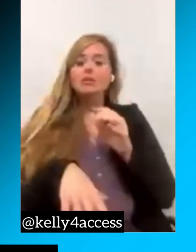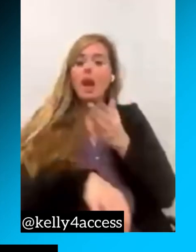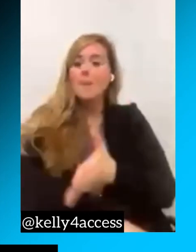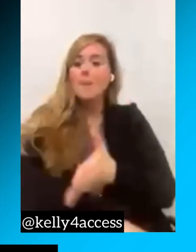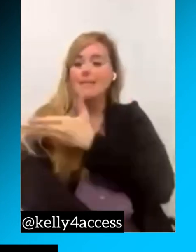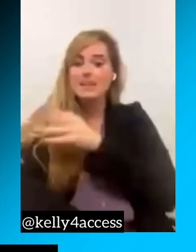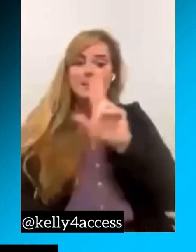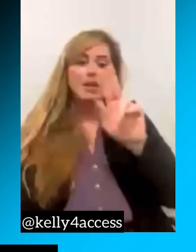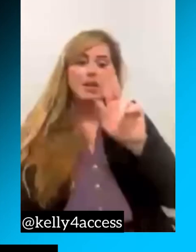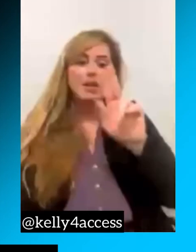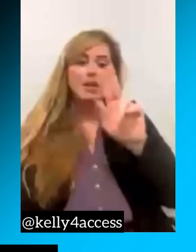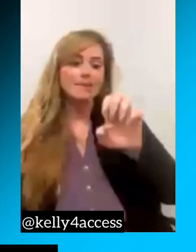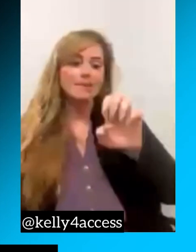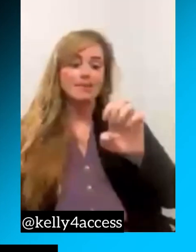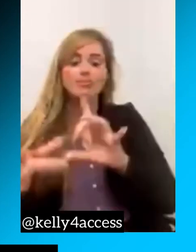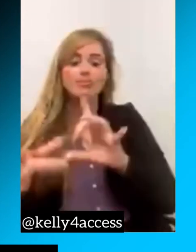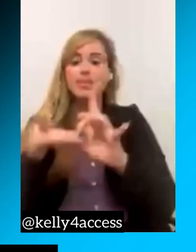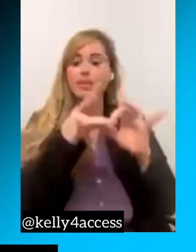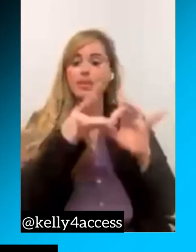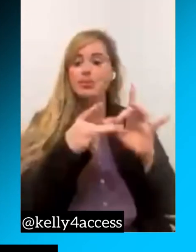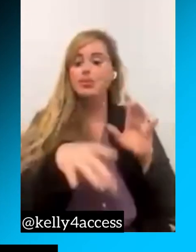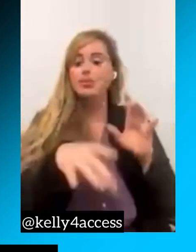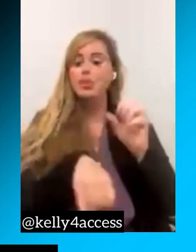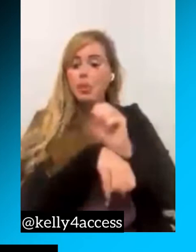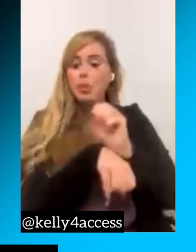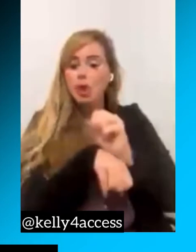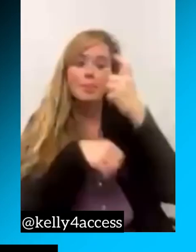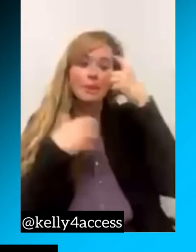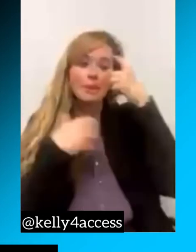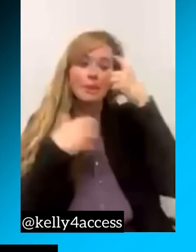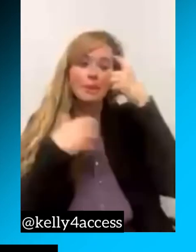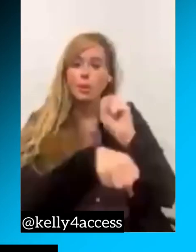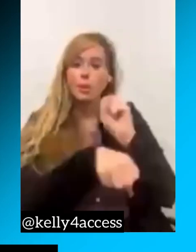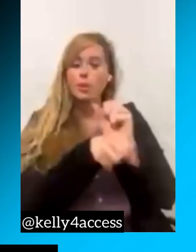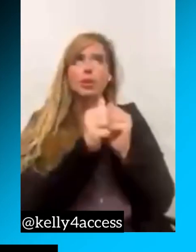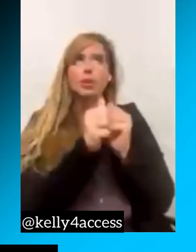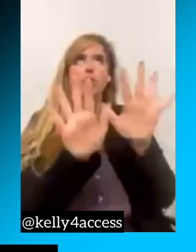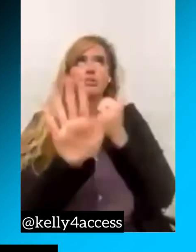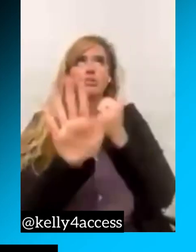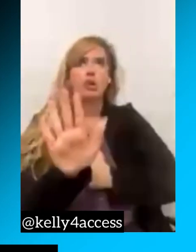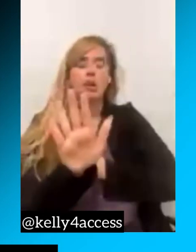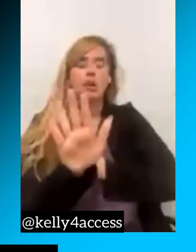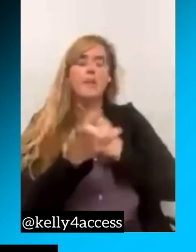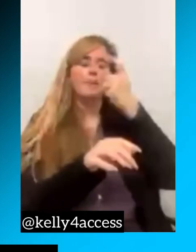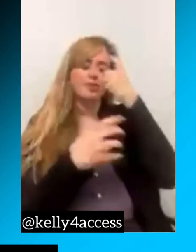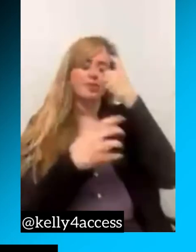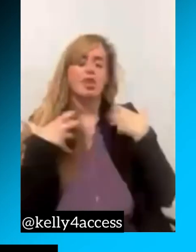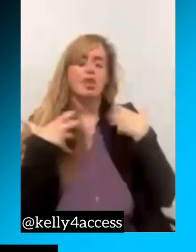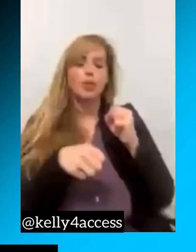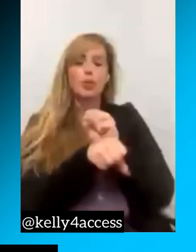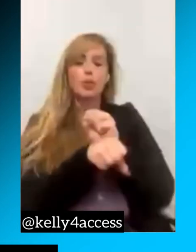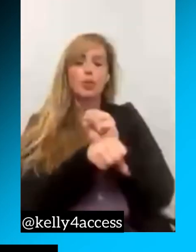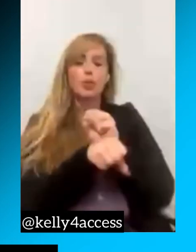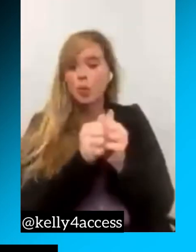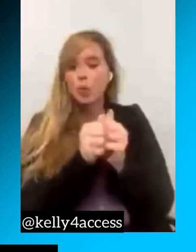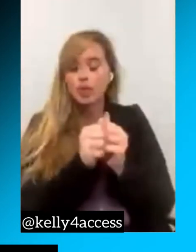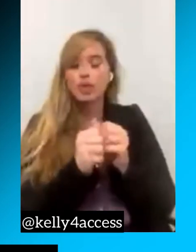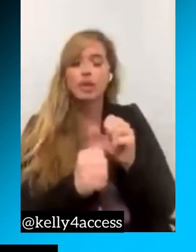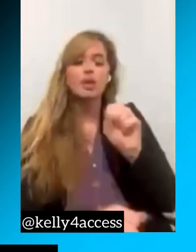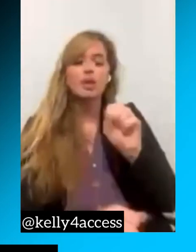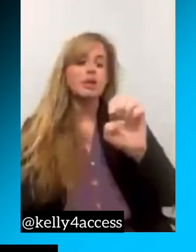to mental health work with mental health work with sexual or sexuality minority